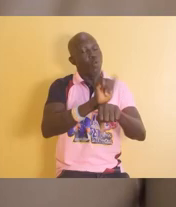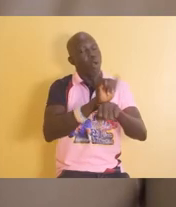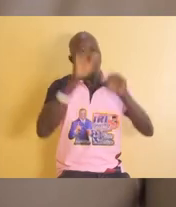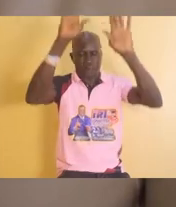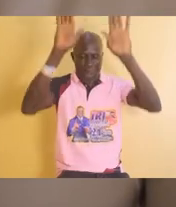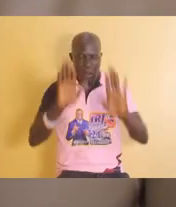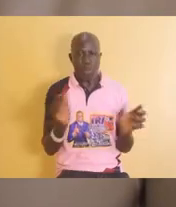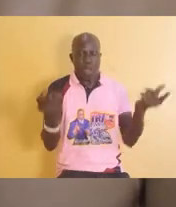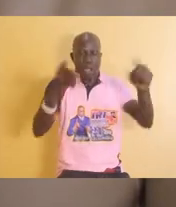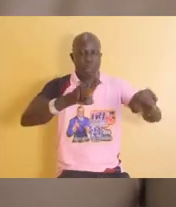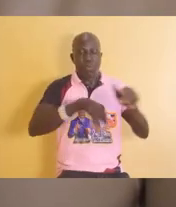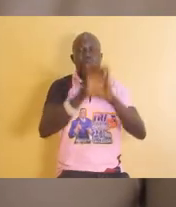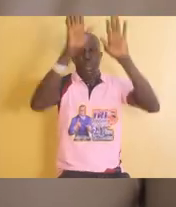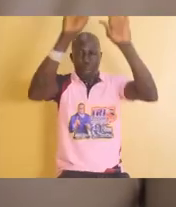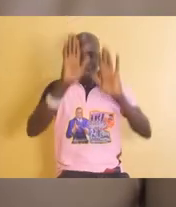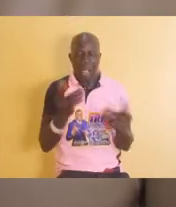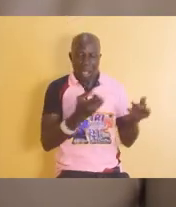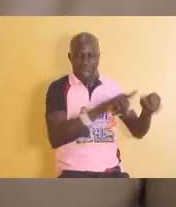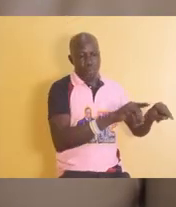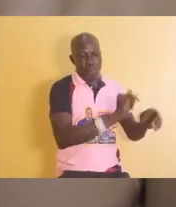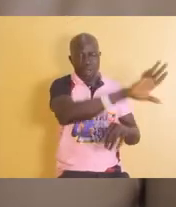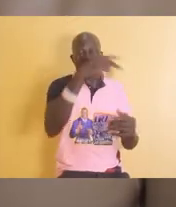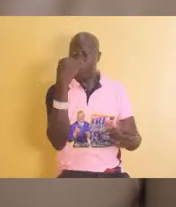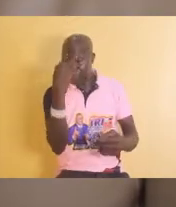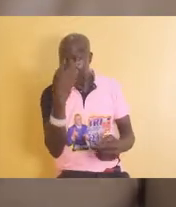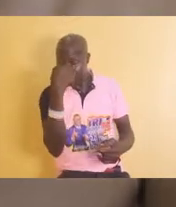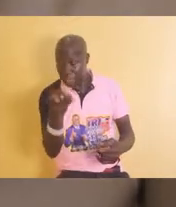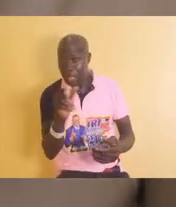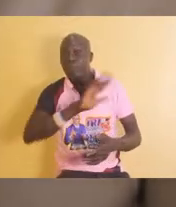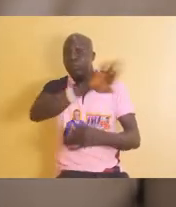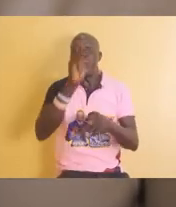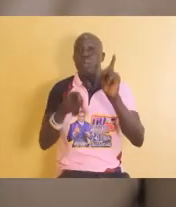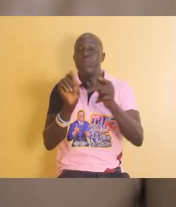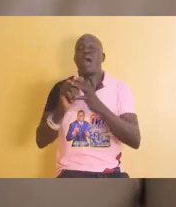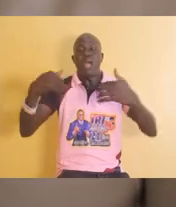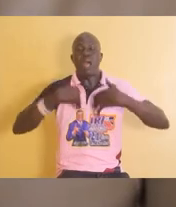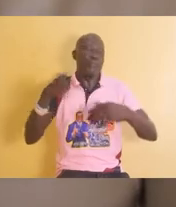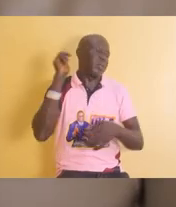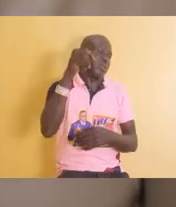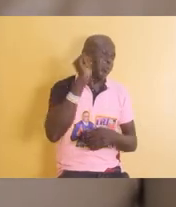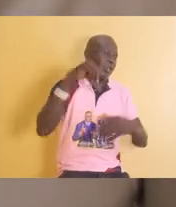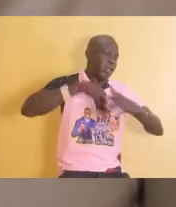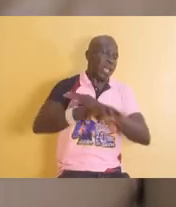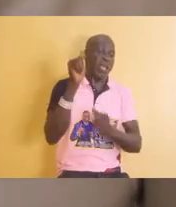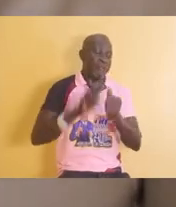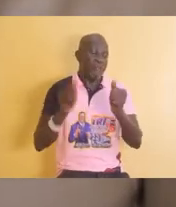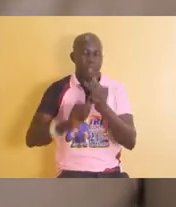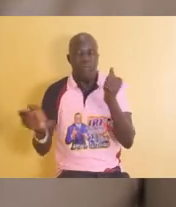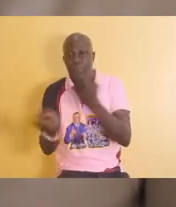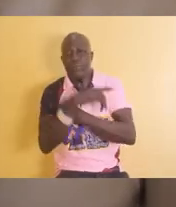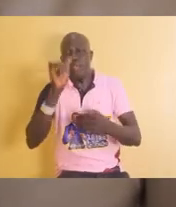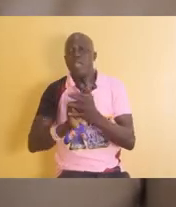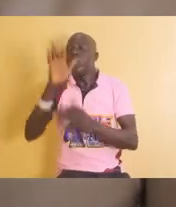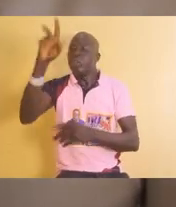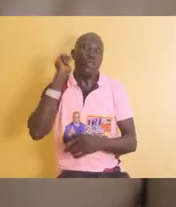nsele ise yanu nsele ni oju koroju ti awon yen de ni testimony ni ojojumo